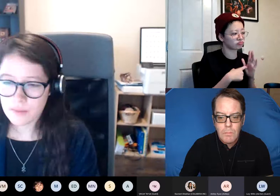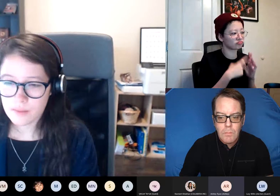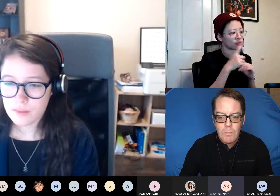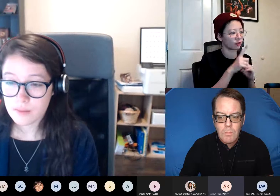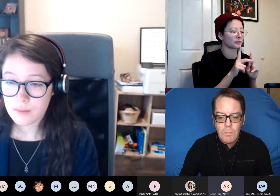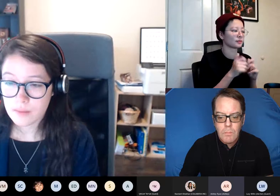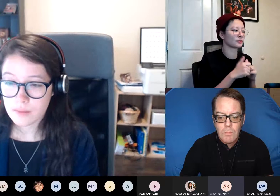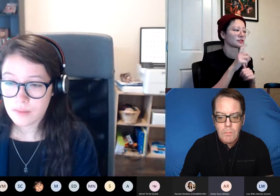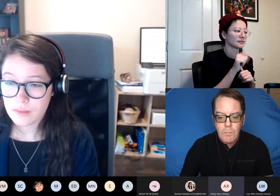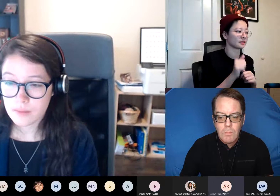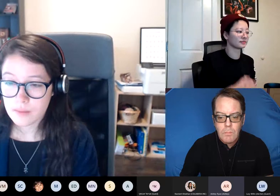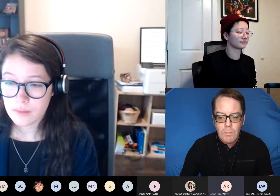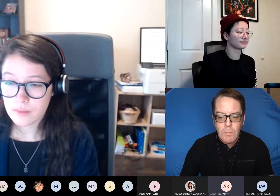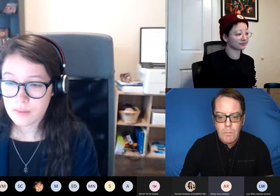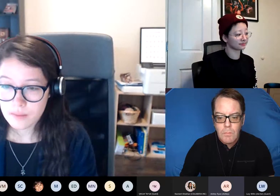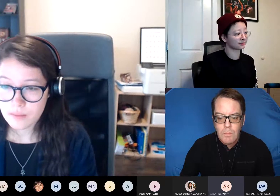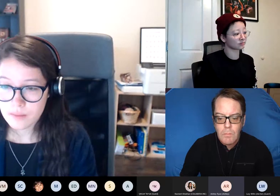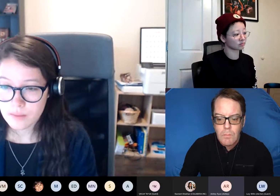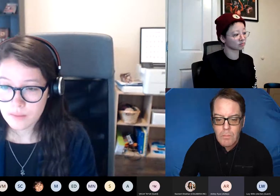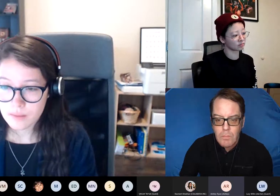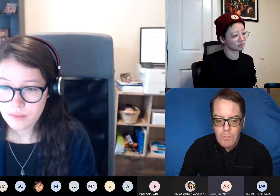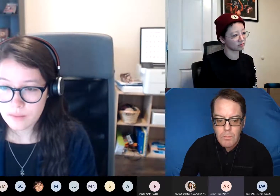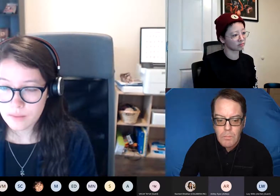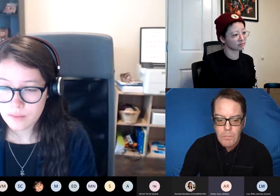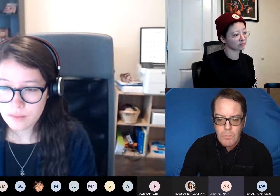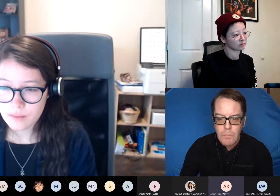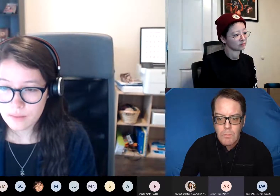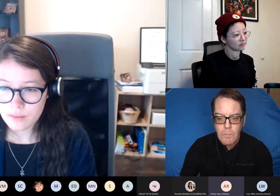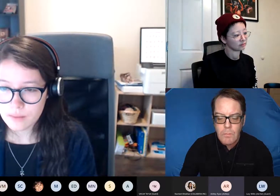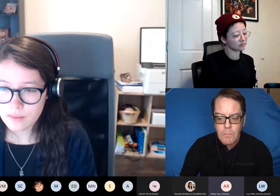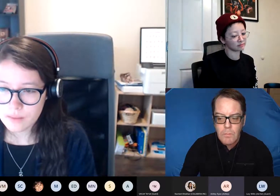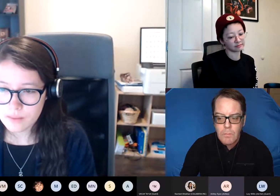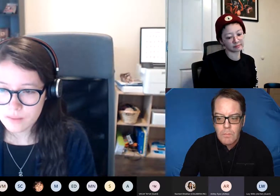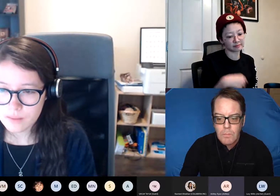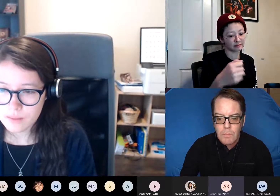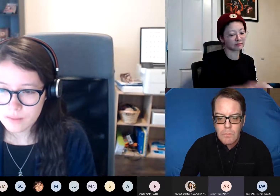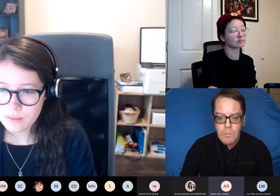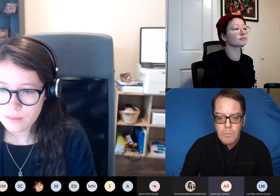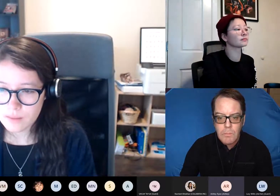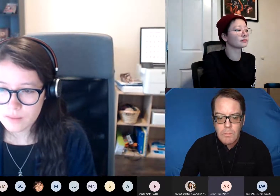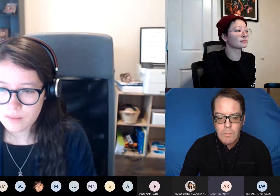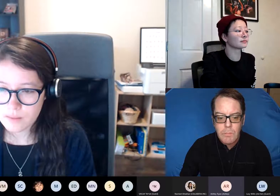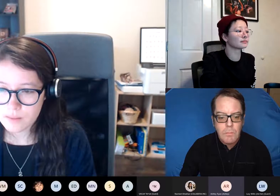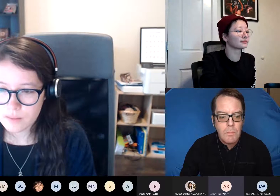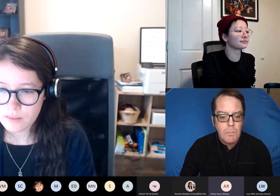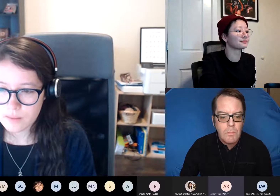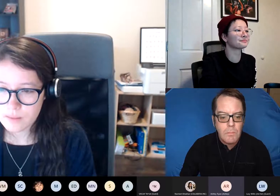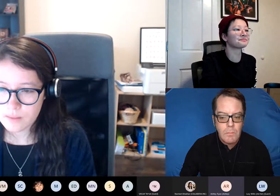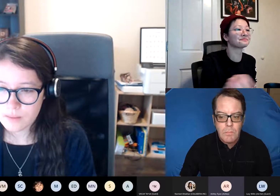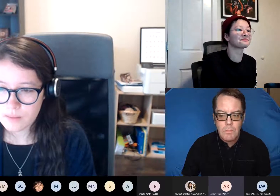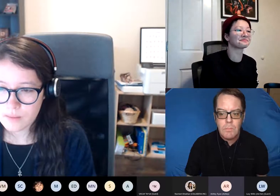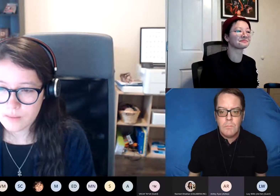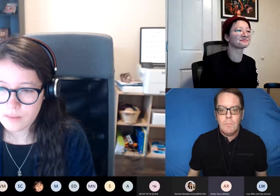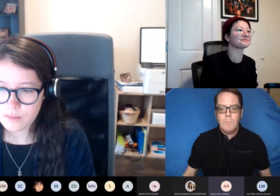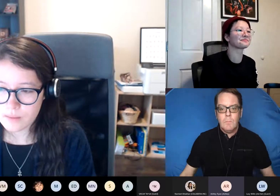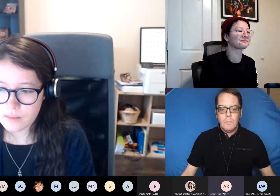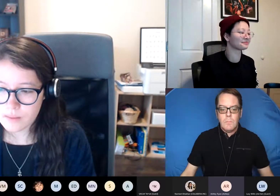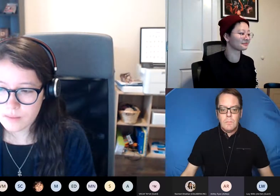to setting up certain laws and accommodations in place to help those who have disabilities be able to have access equally